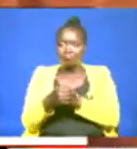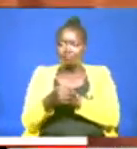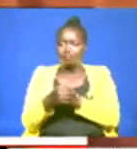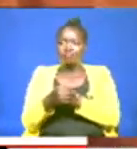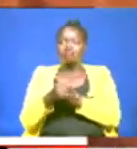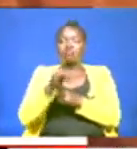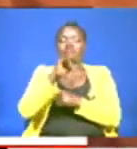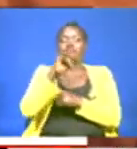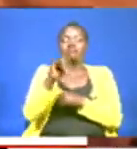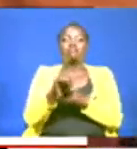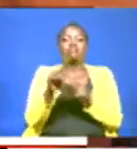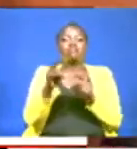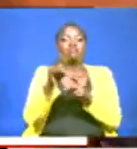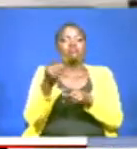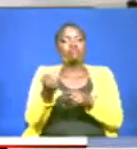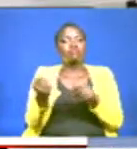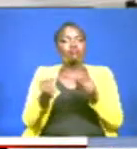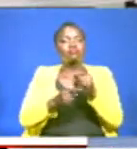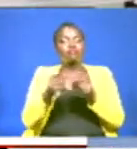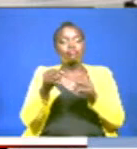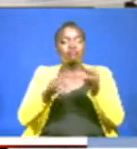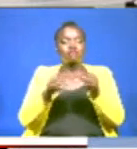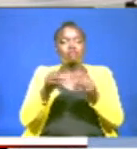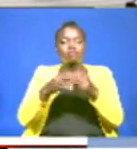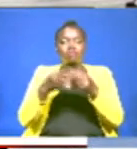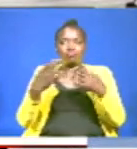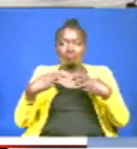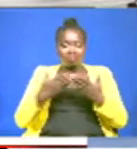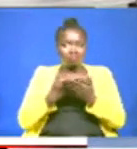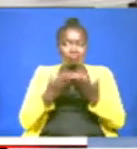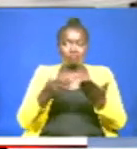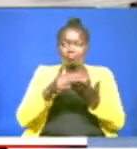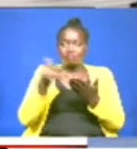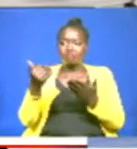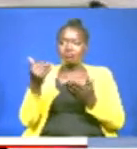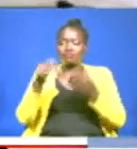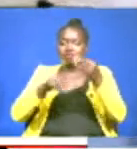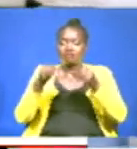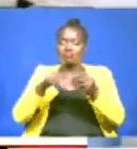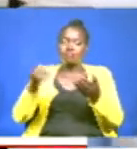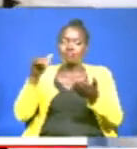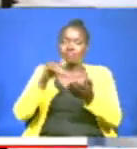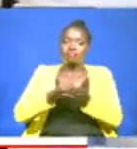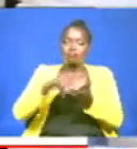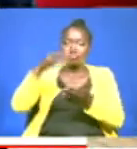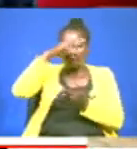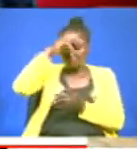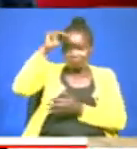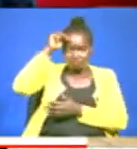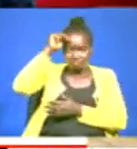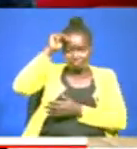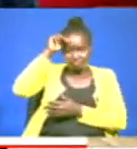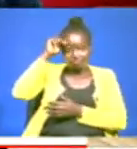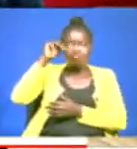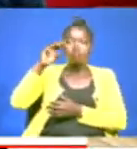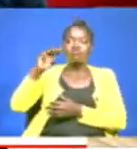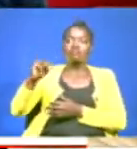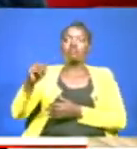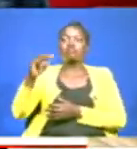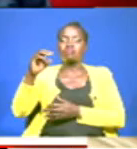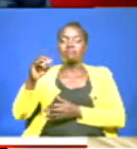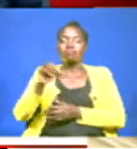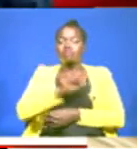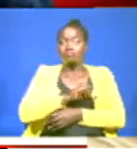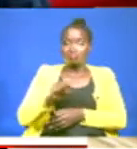has attracted a total of 8 candidates. Others set to hold by-elections are Elgeyo Marakwet for the Member of Senate to replace